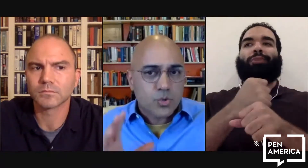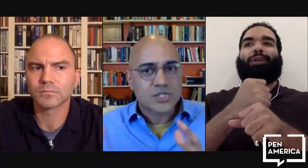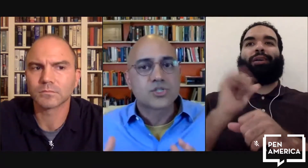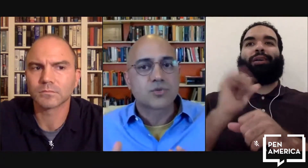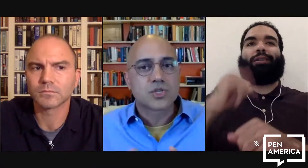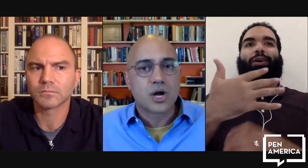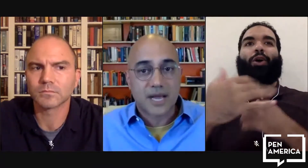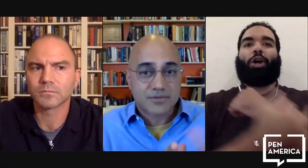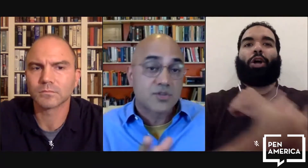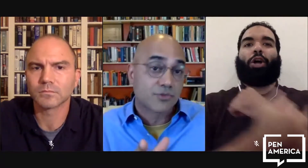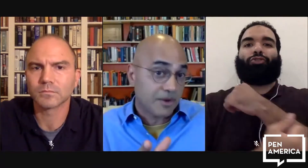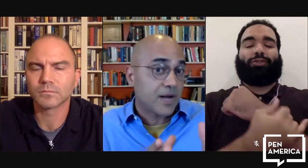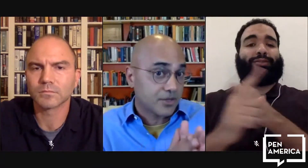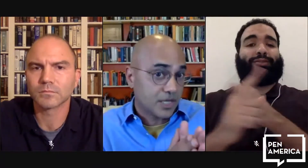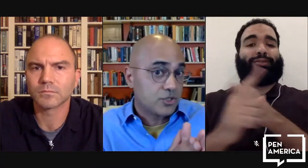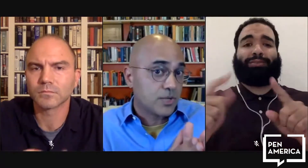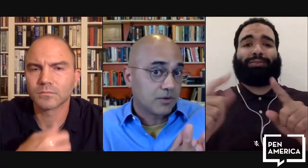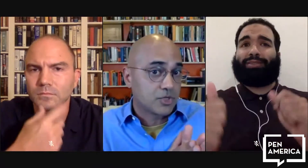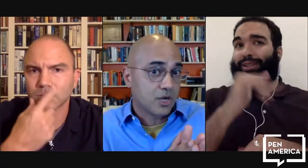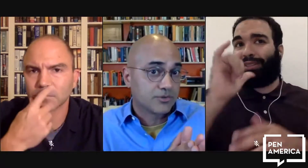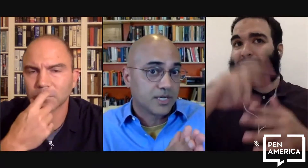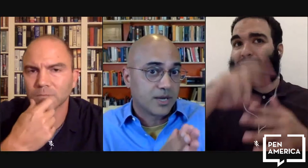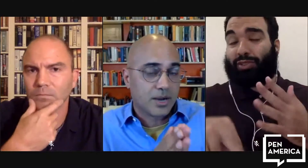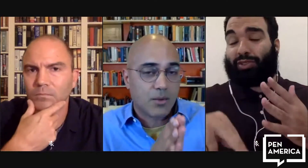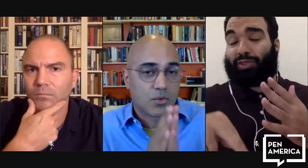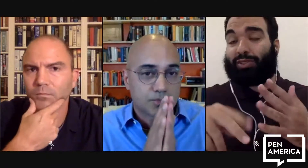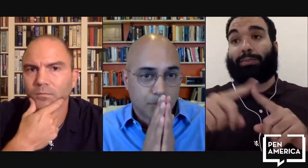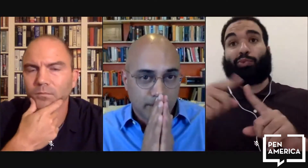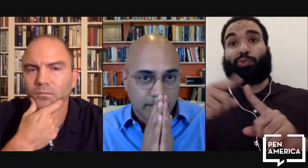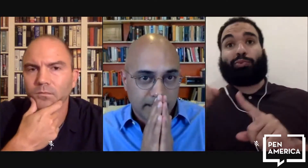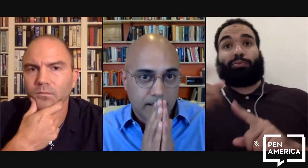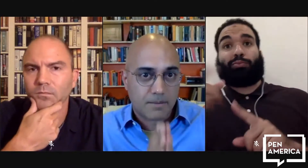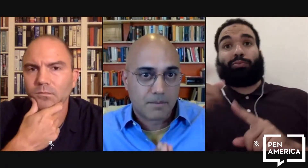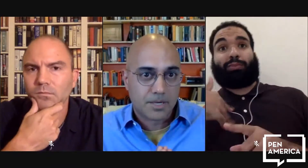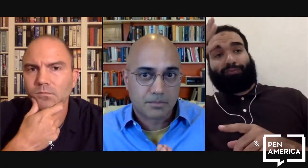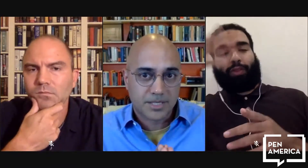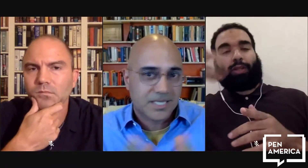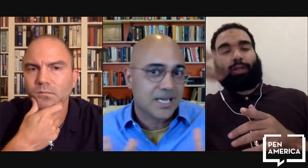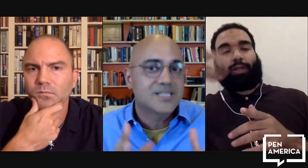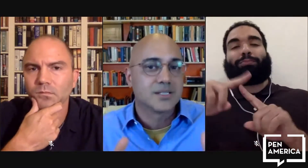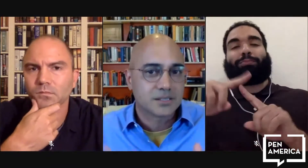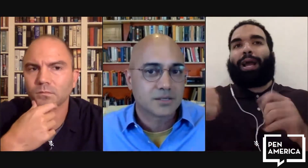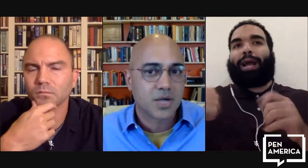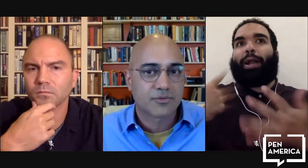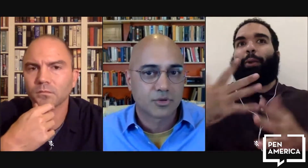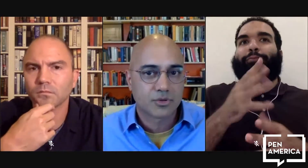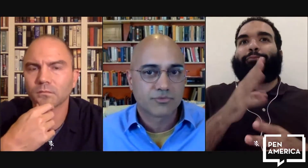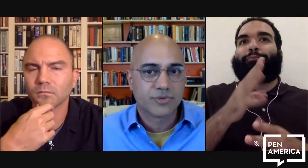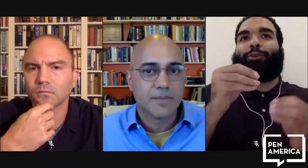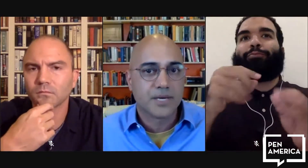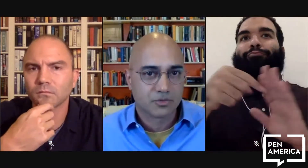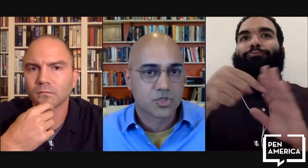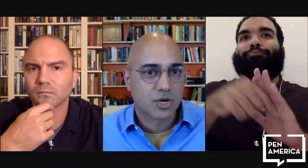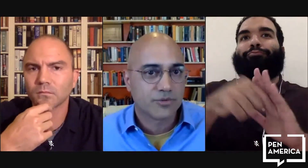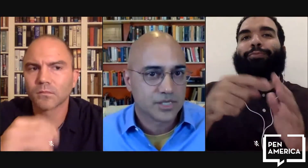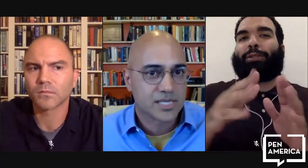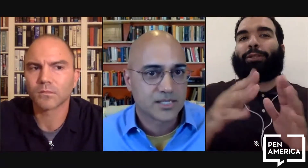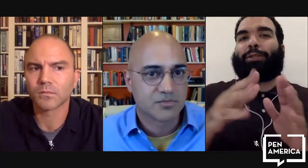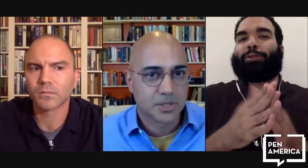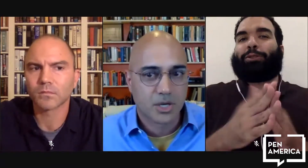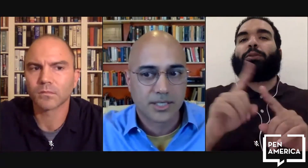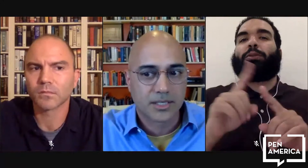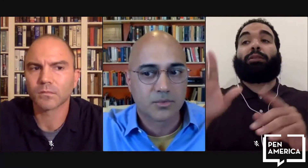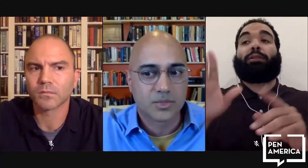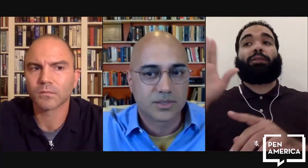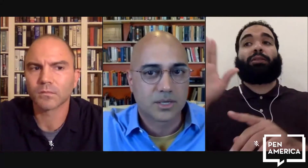those questions are resolved. Obviously, for my father, they do get resolved, and I won't spoil it. But he doesn't ever fundamentally resolve his sense